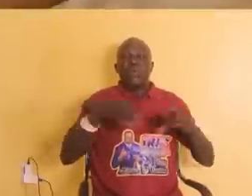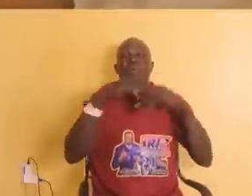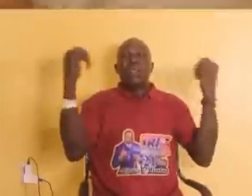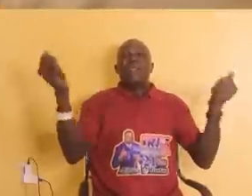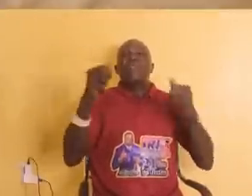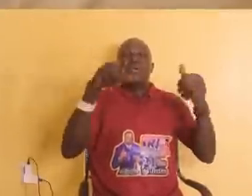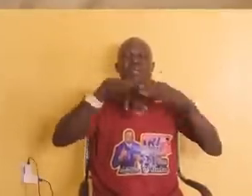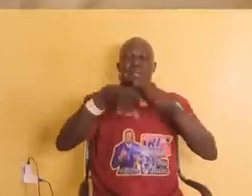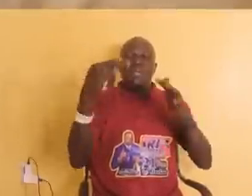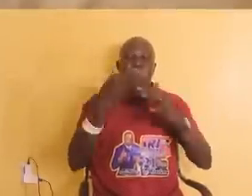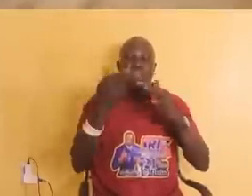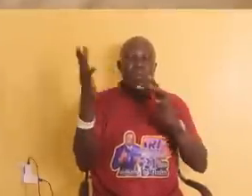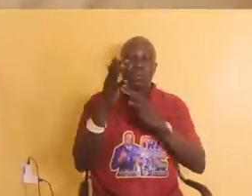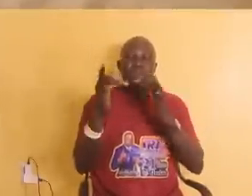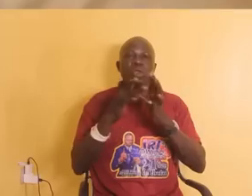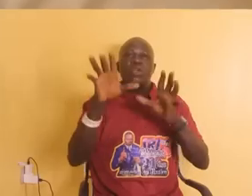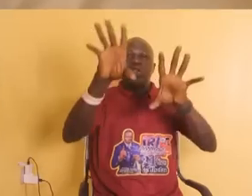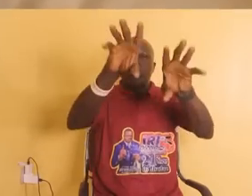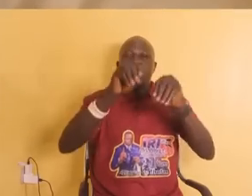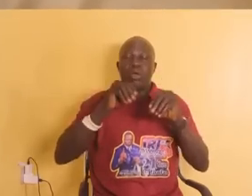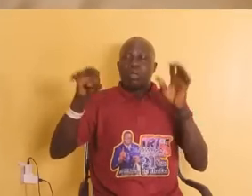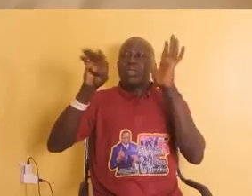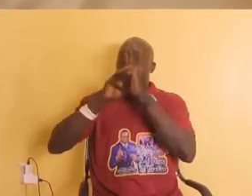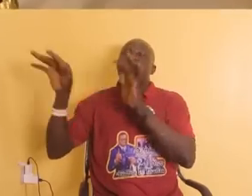the name of the Lord. Maria,